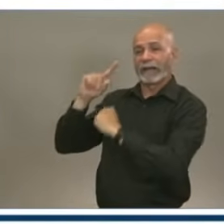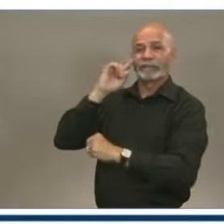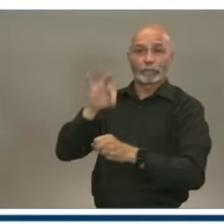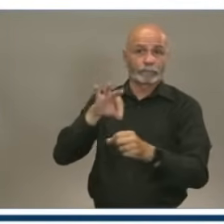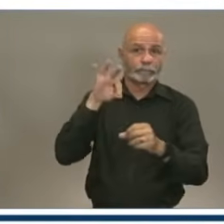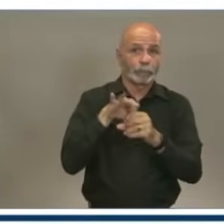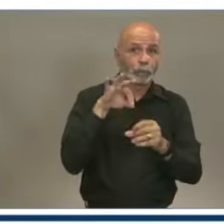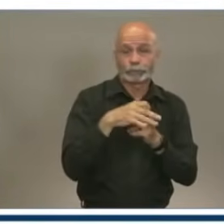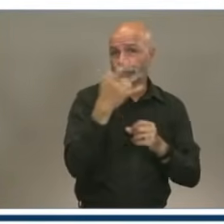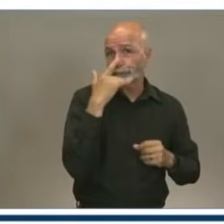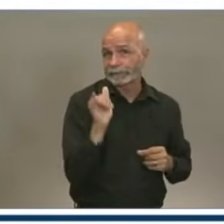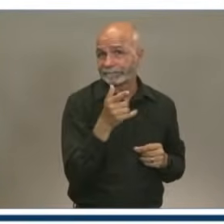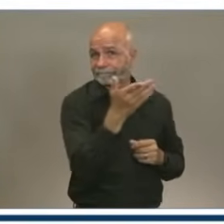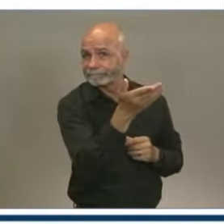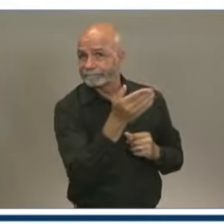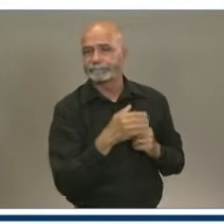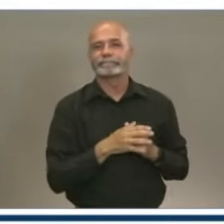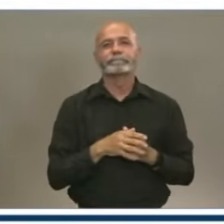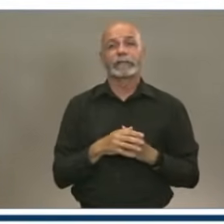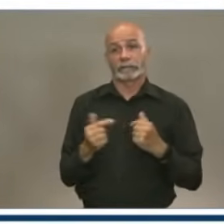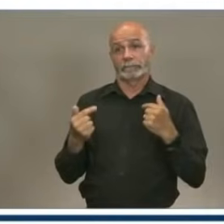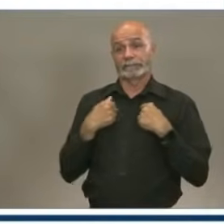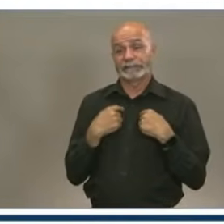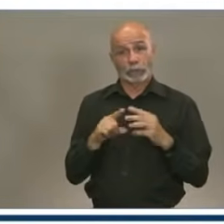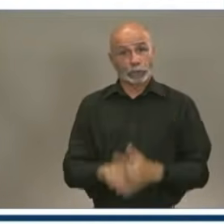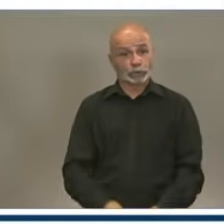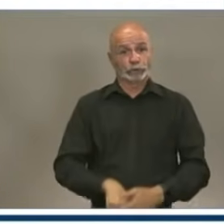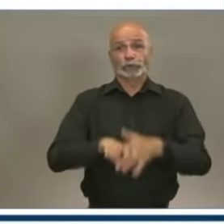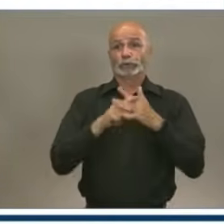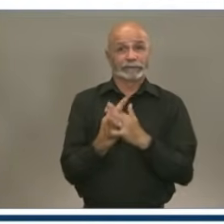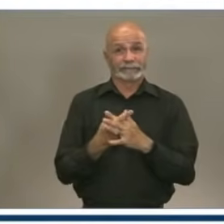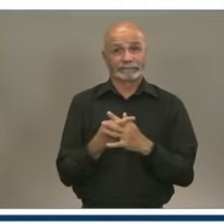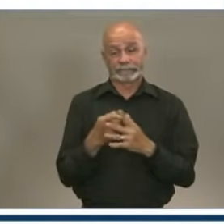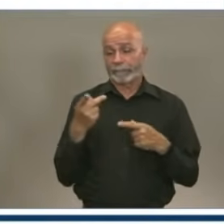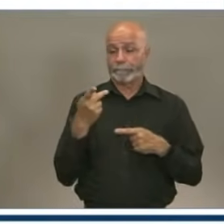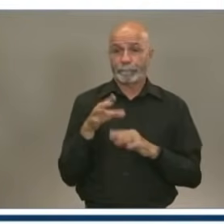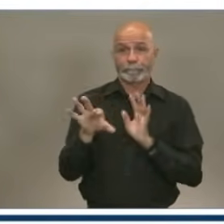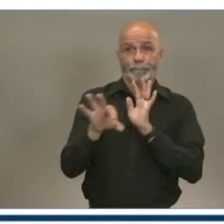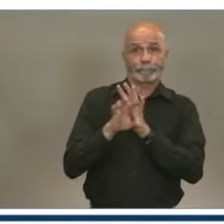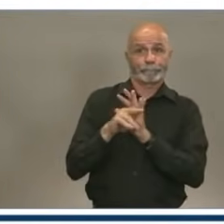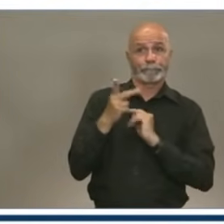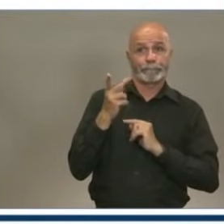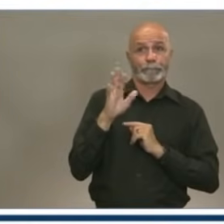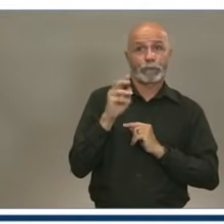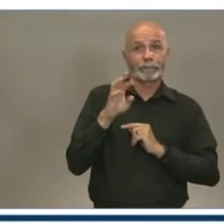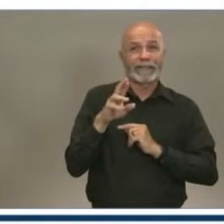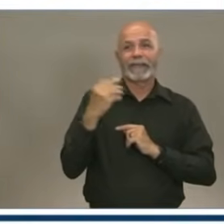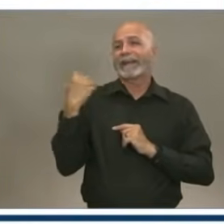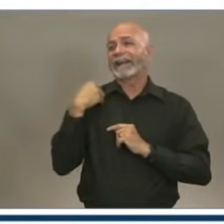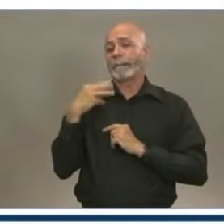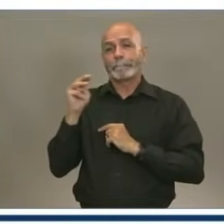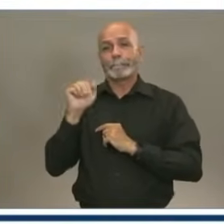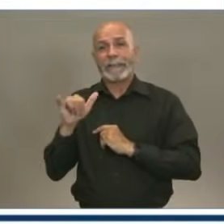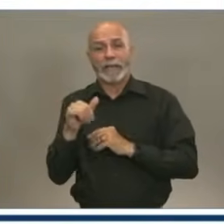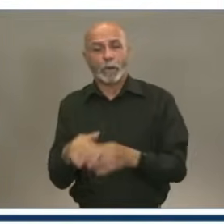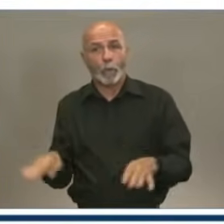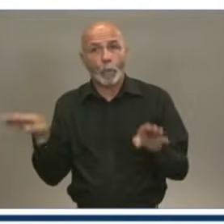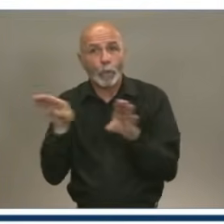Actually, we've been active since I've came into this office, minus the shutdown in the month of May and the beginning of